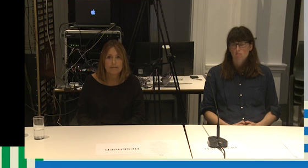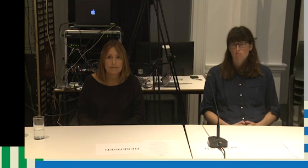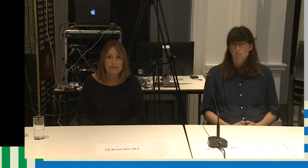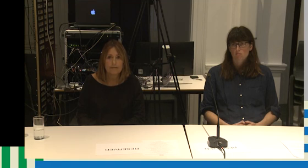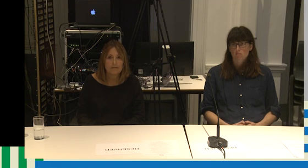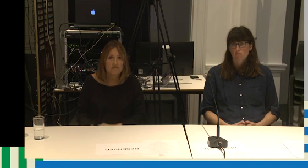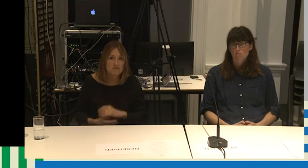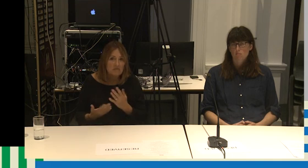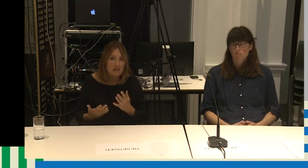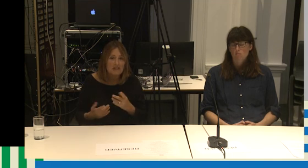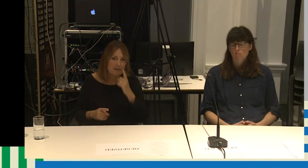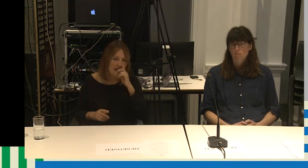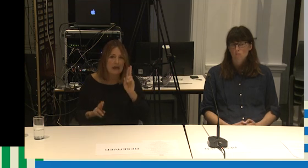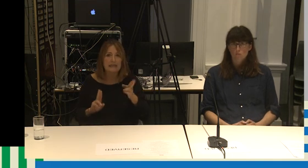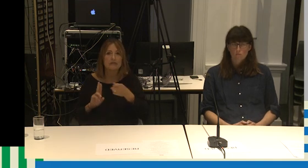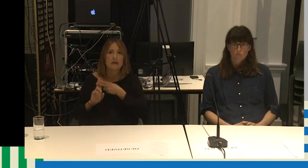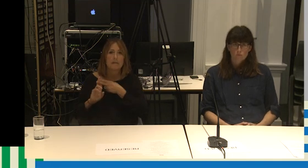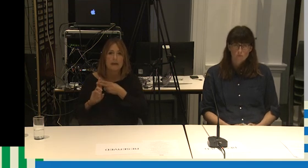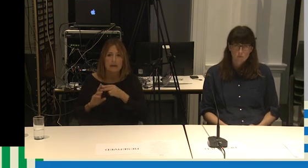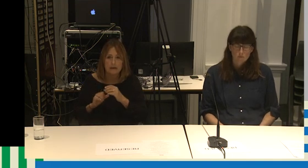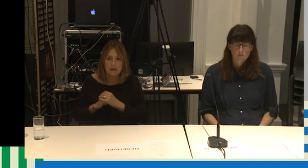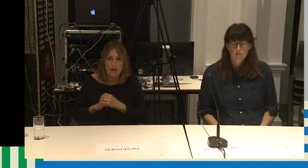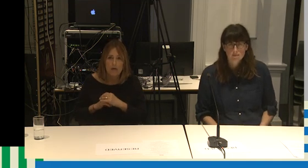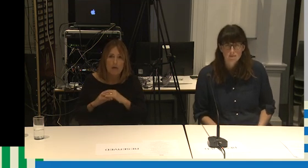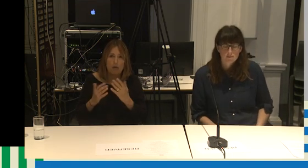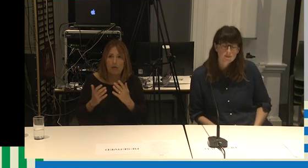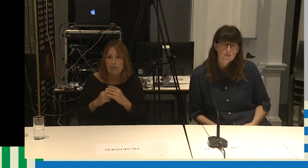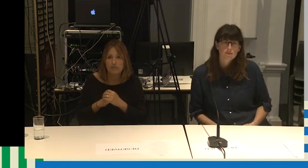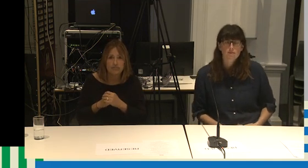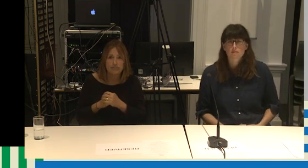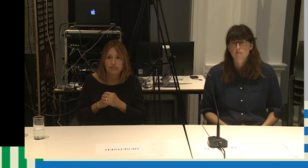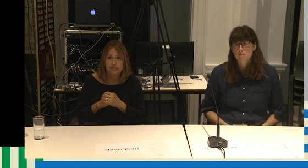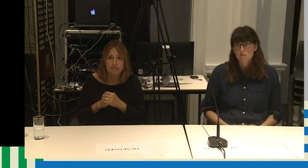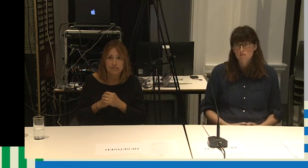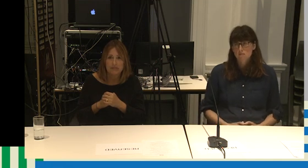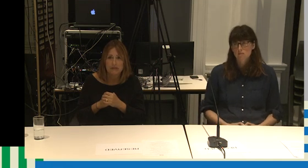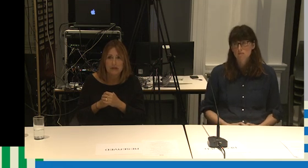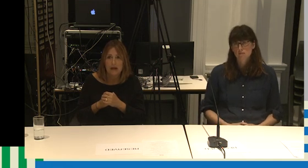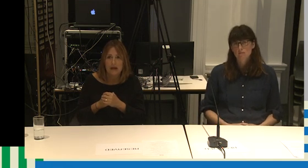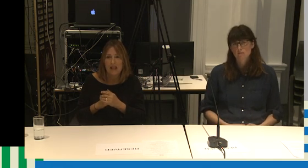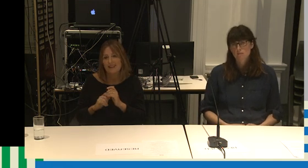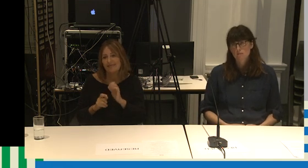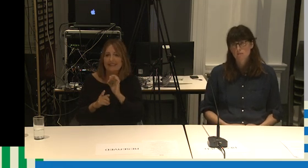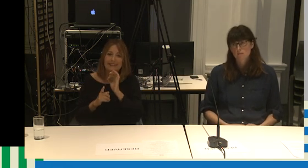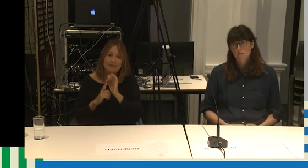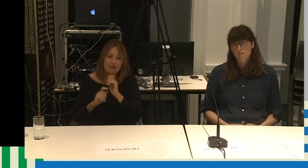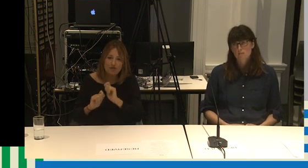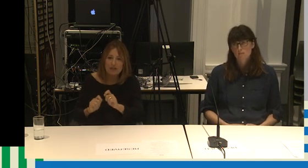barrier may consist in stereotyping, special treatments and